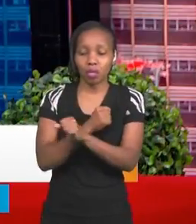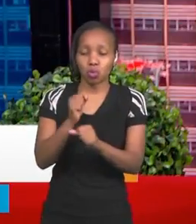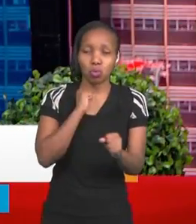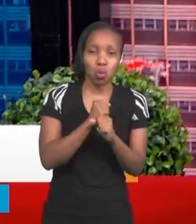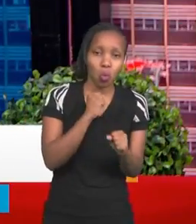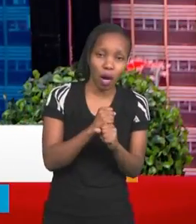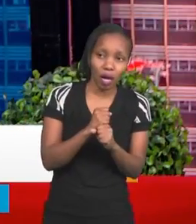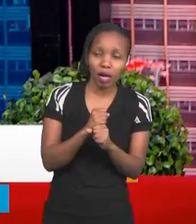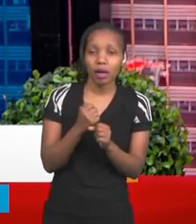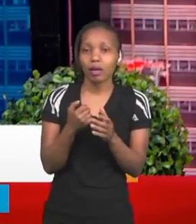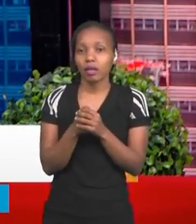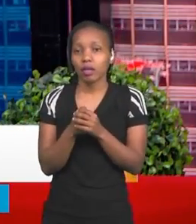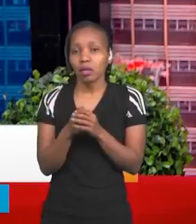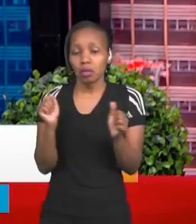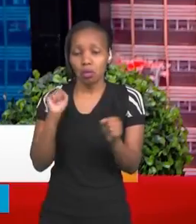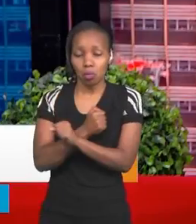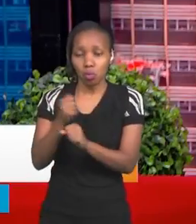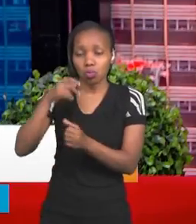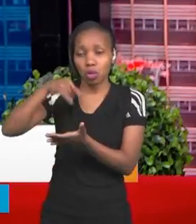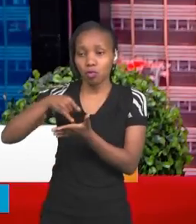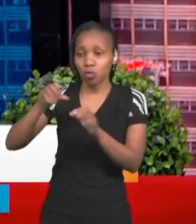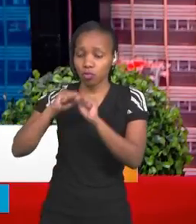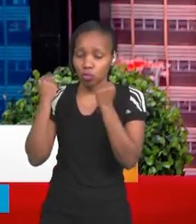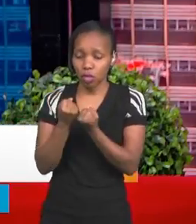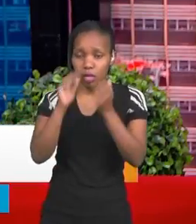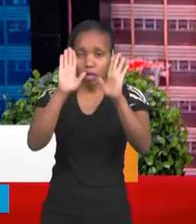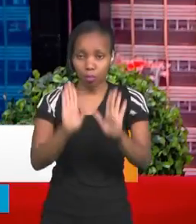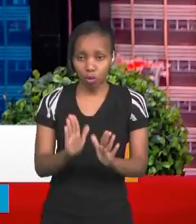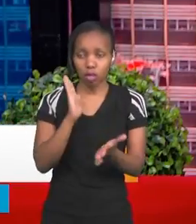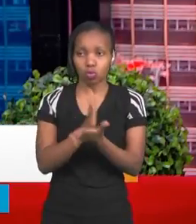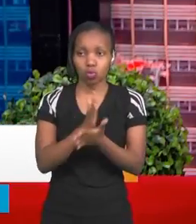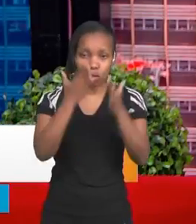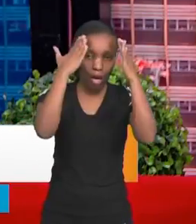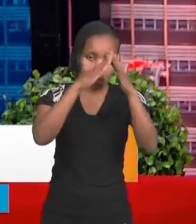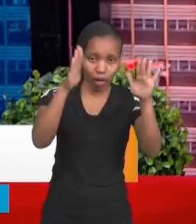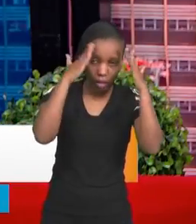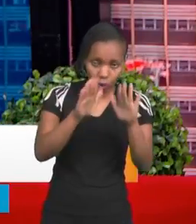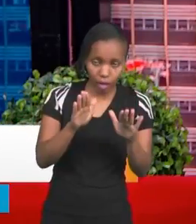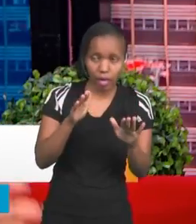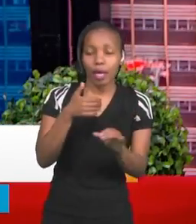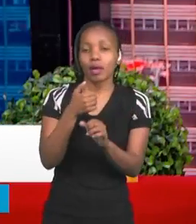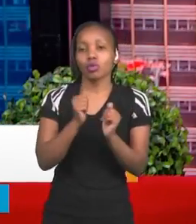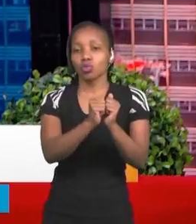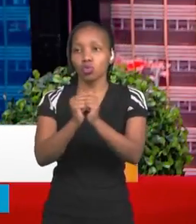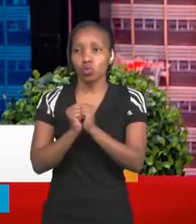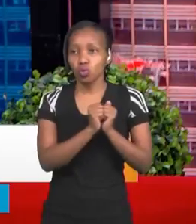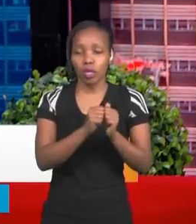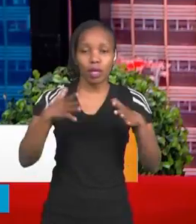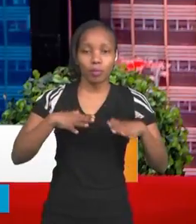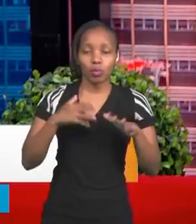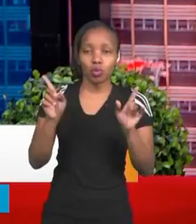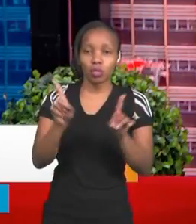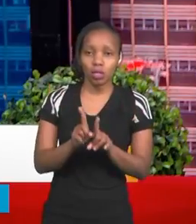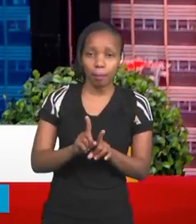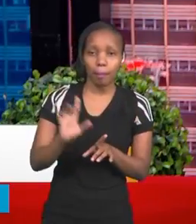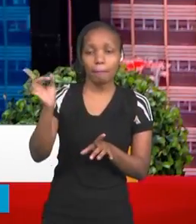cannot be involved meaningfully in society. Mm-hmm. So we felt it's important to go beyond just awareness creation. Mm-hmm. So in collaboration with people like NACADA, Ministry